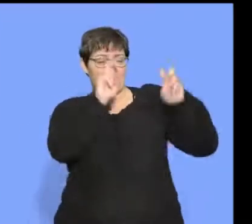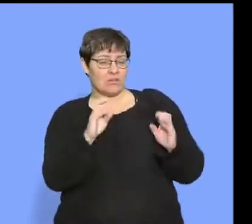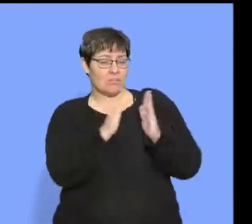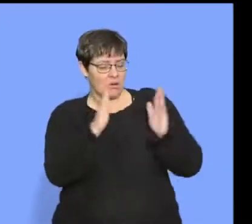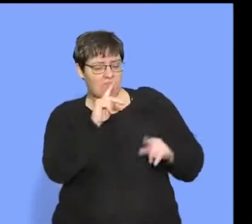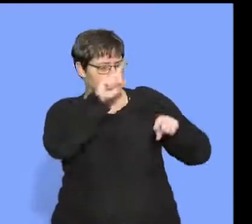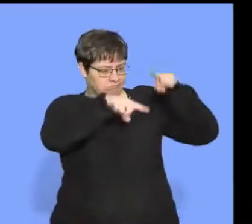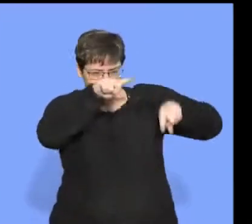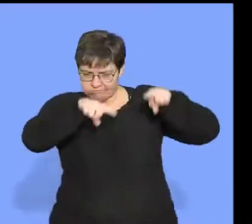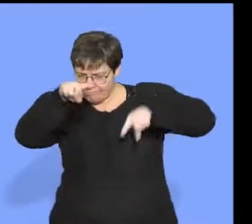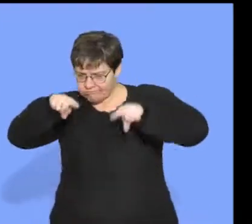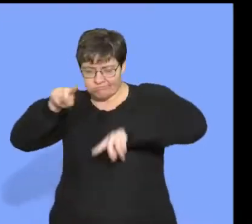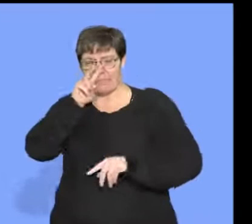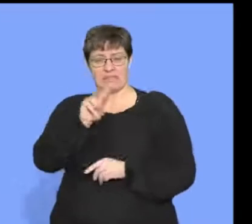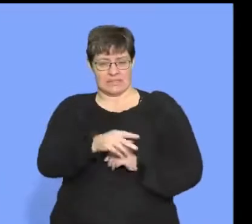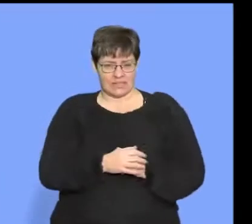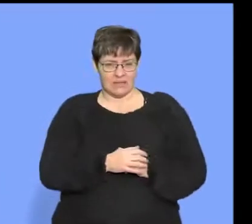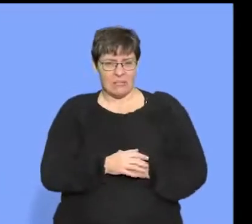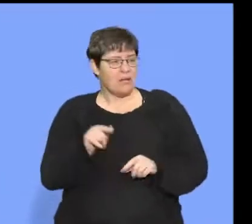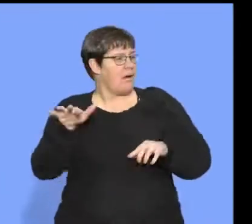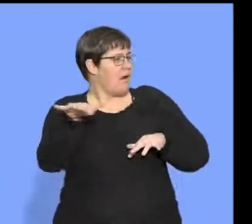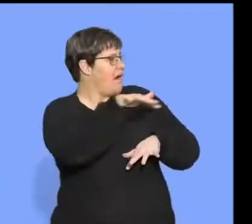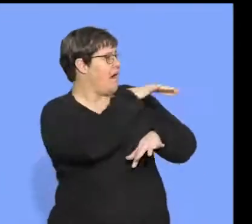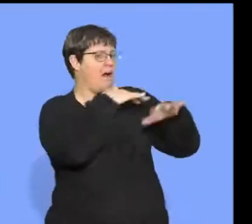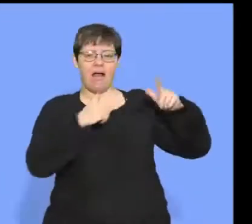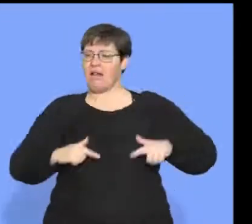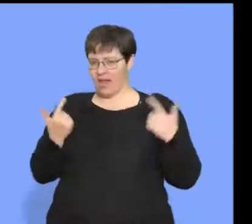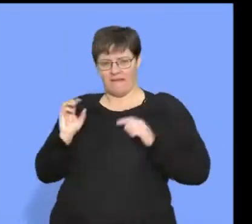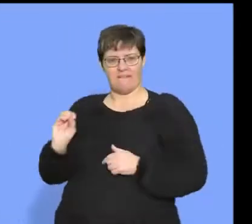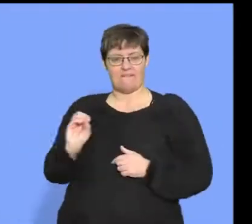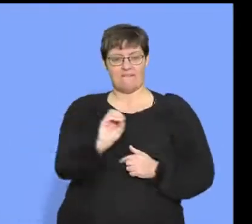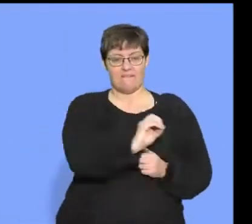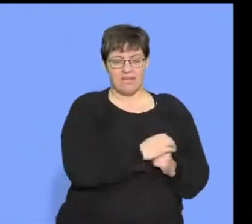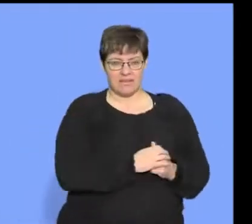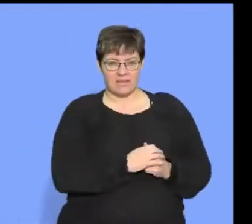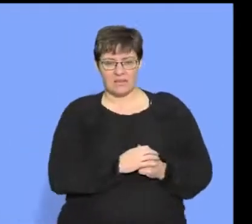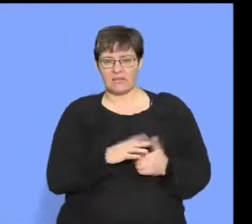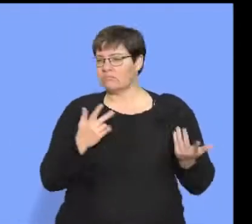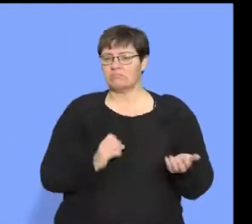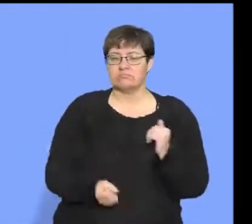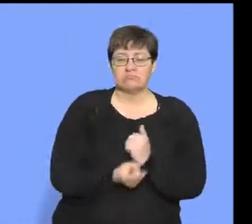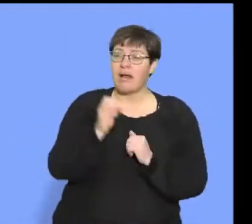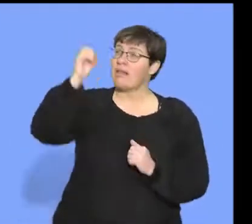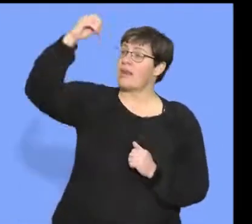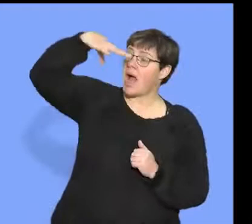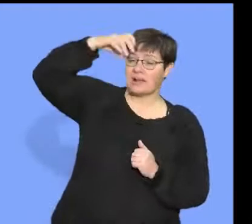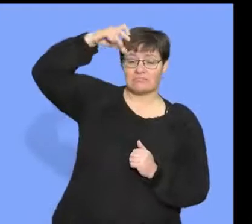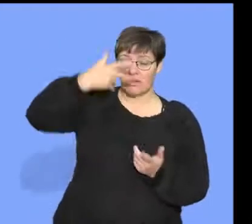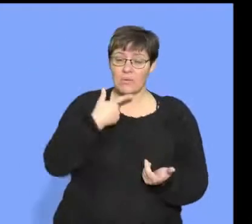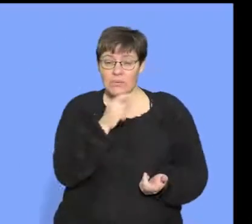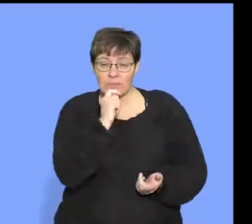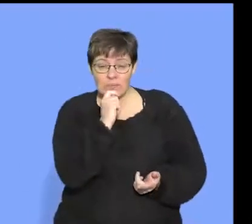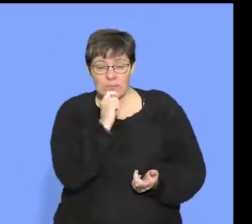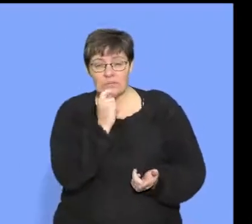electromagnetic radiation in all its different forms all over the place in our modern lives. We see it coming out of the light fixtures